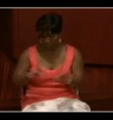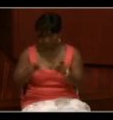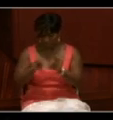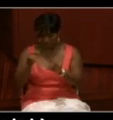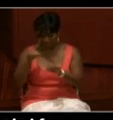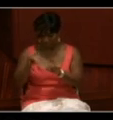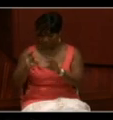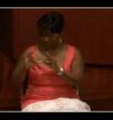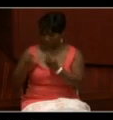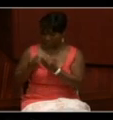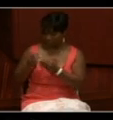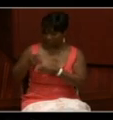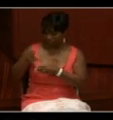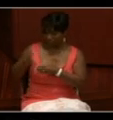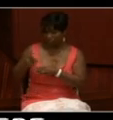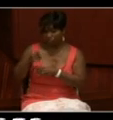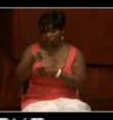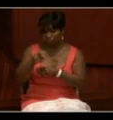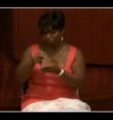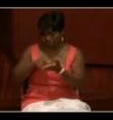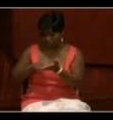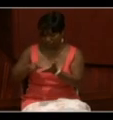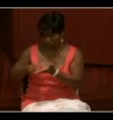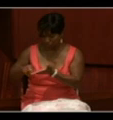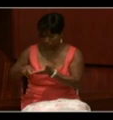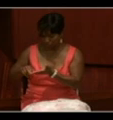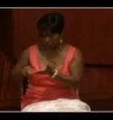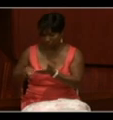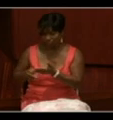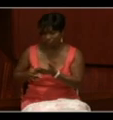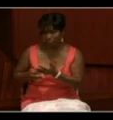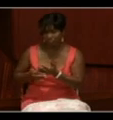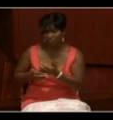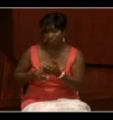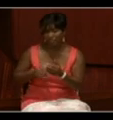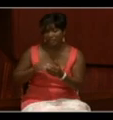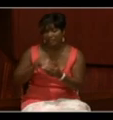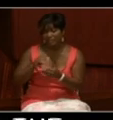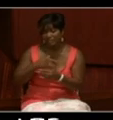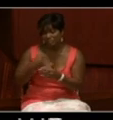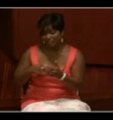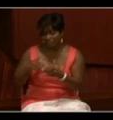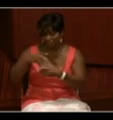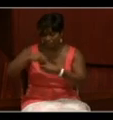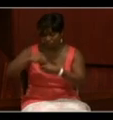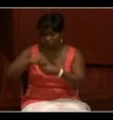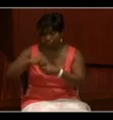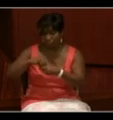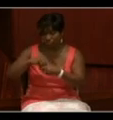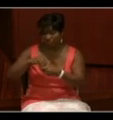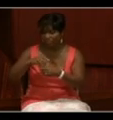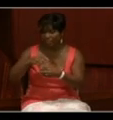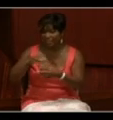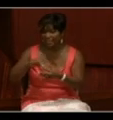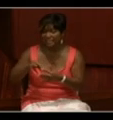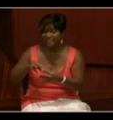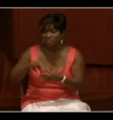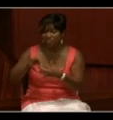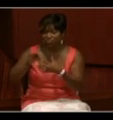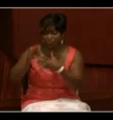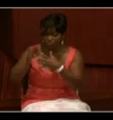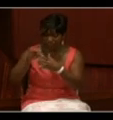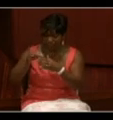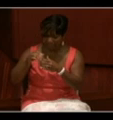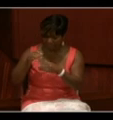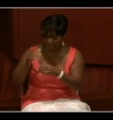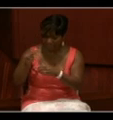family history that you are researching. Now, the Chinese Exclusion Act case files are pretty aptly named. They deal with people